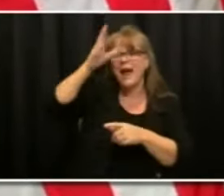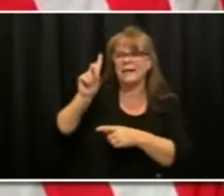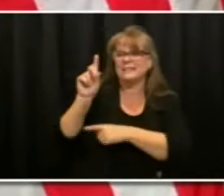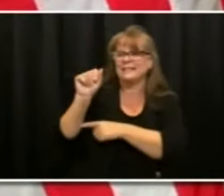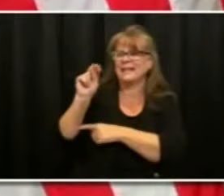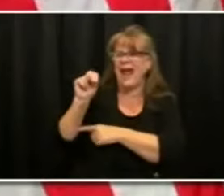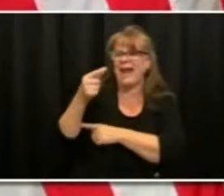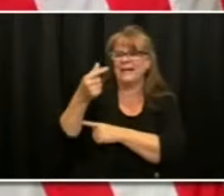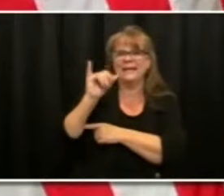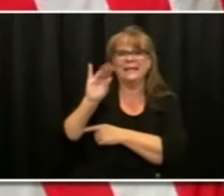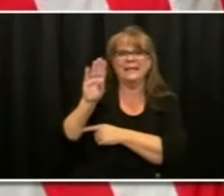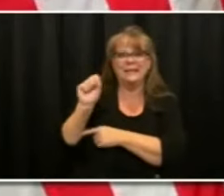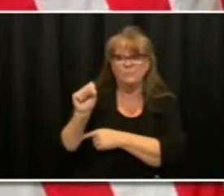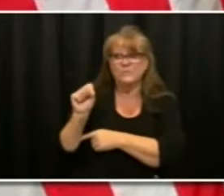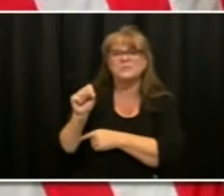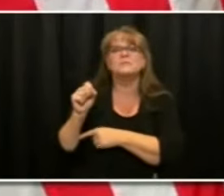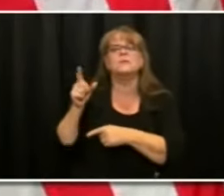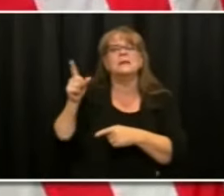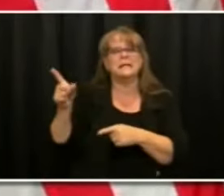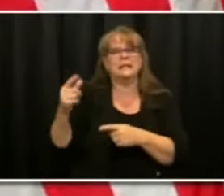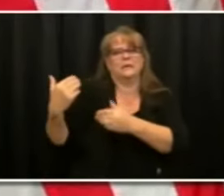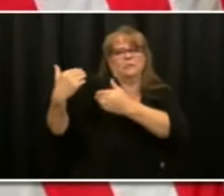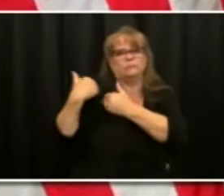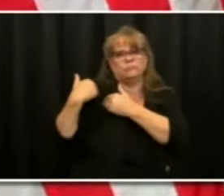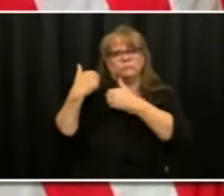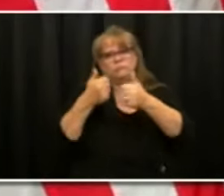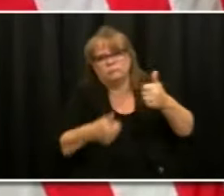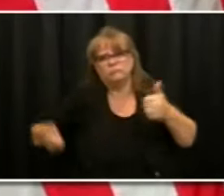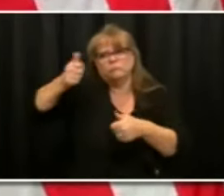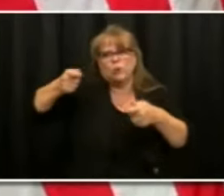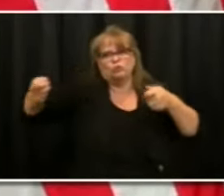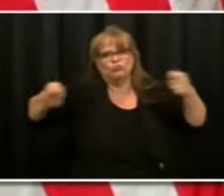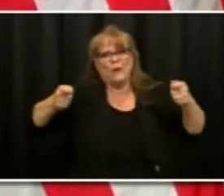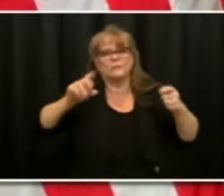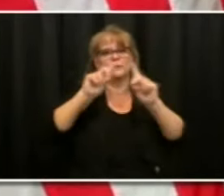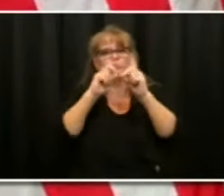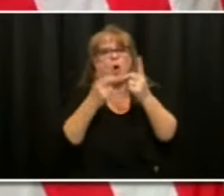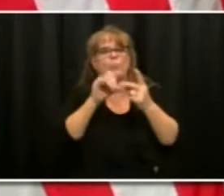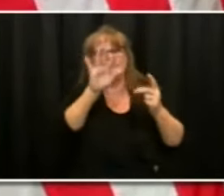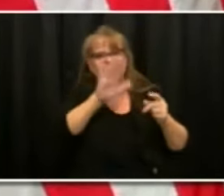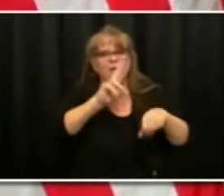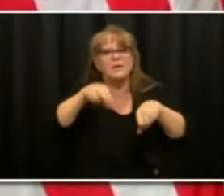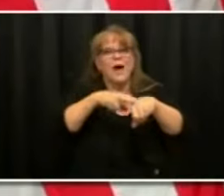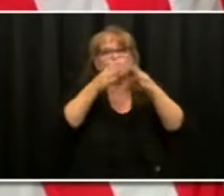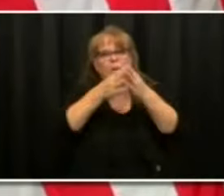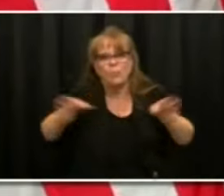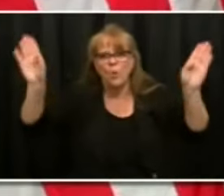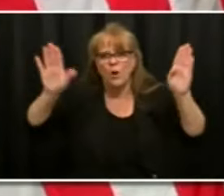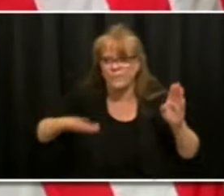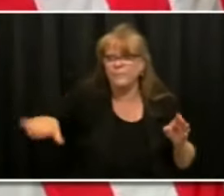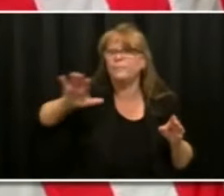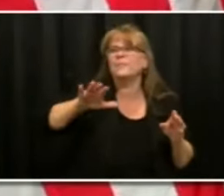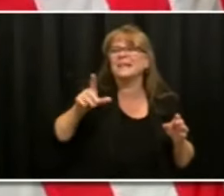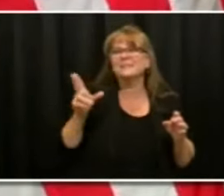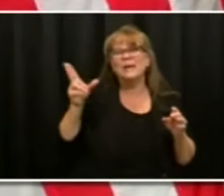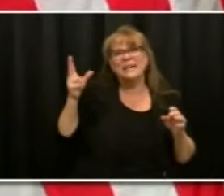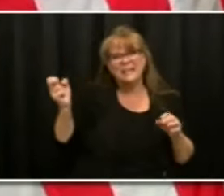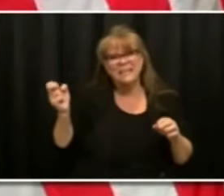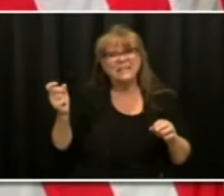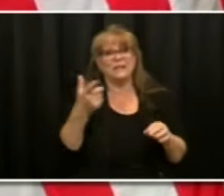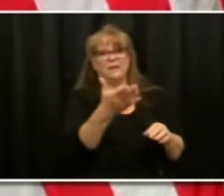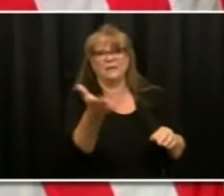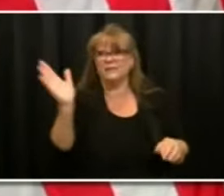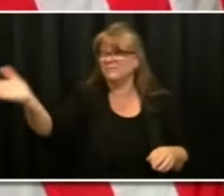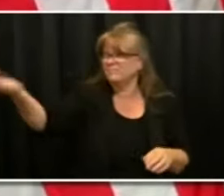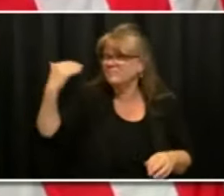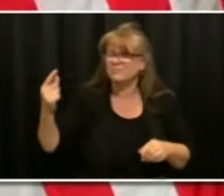Department of Natural Resources, is also a Type 2 wildland firefighter for well over a decade, and Saturday he was called up to fight the Cameron Peak Fire